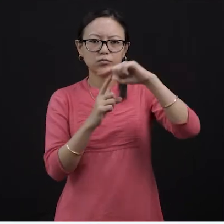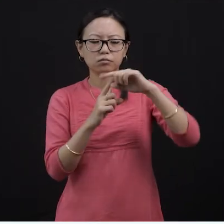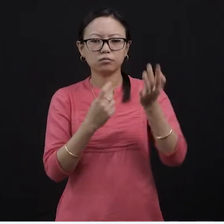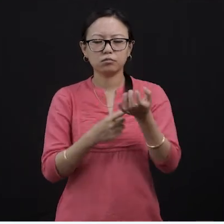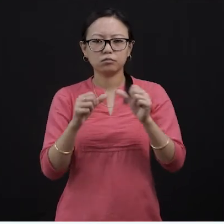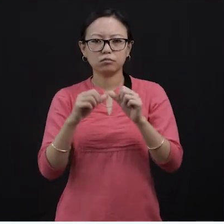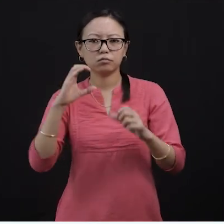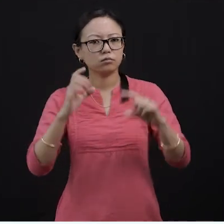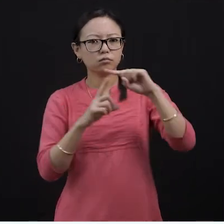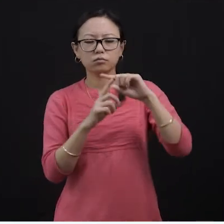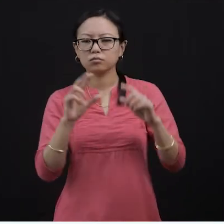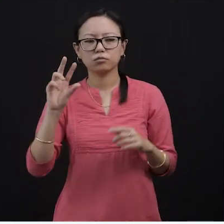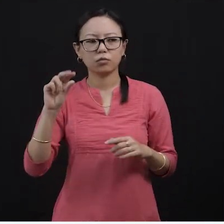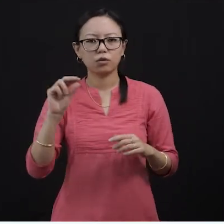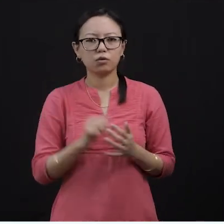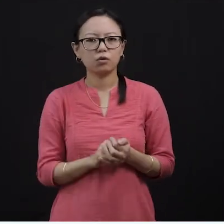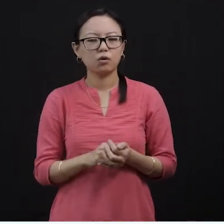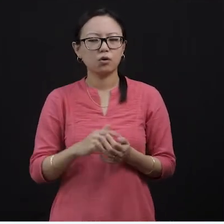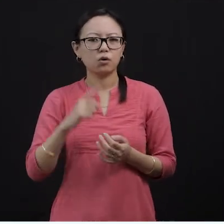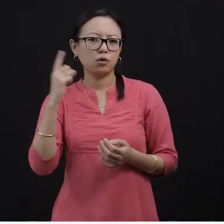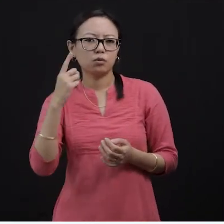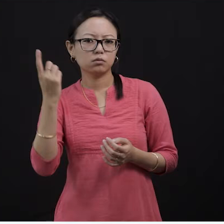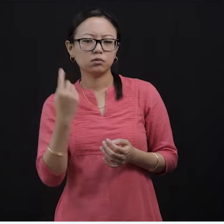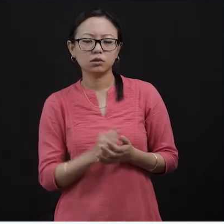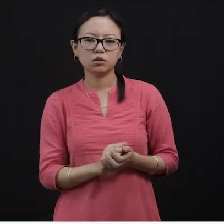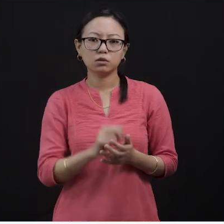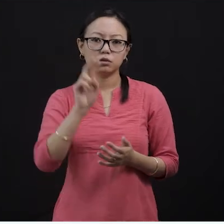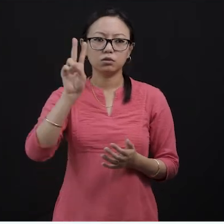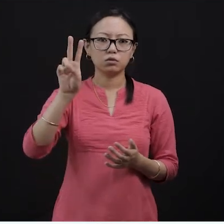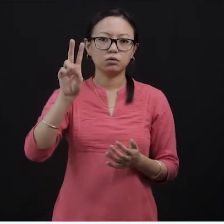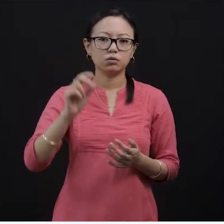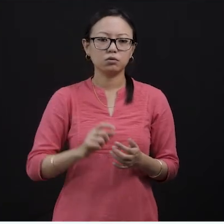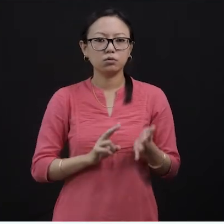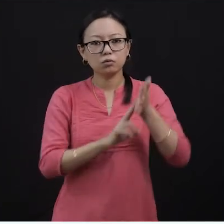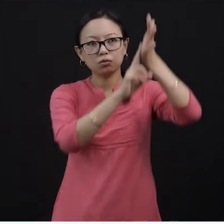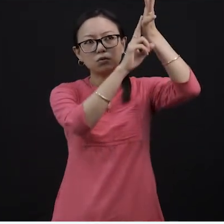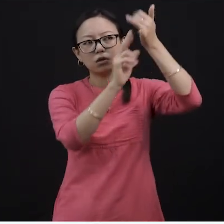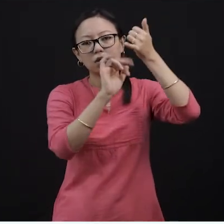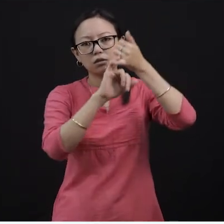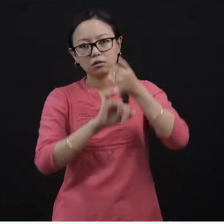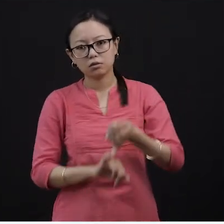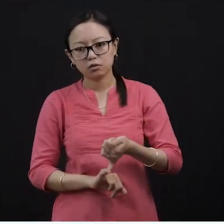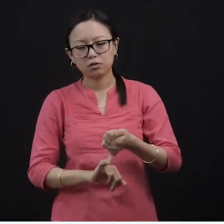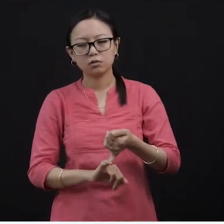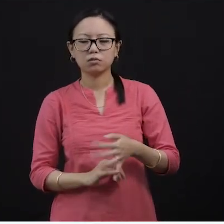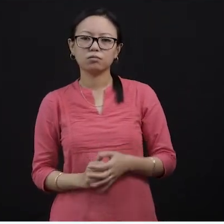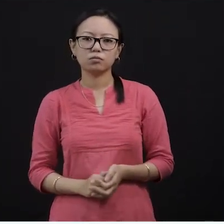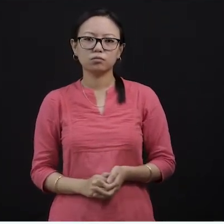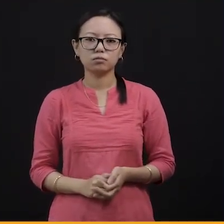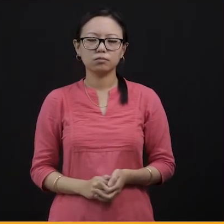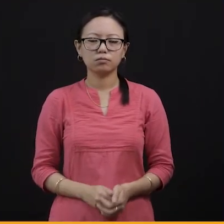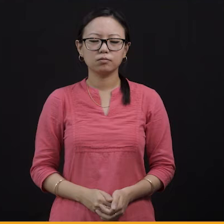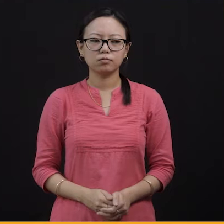them attached on two ends of the pole, which we call as North Pole and South